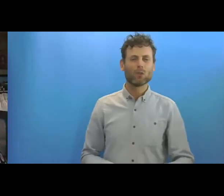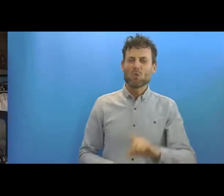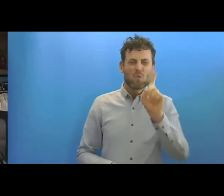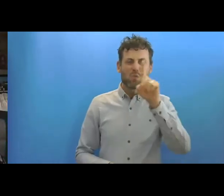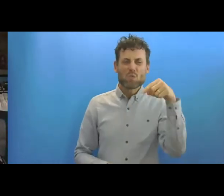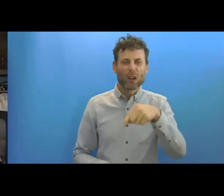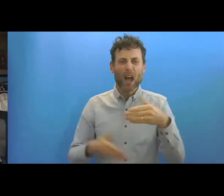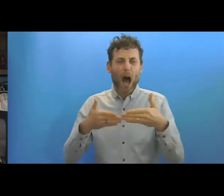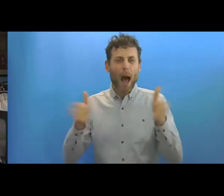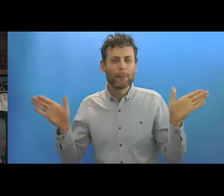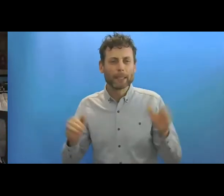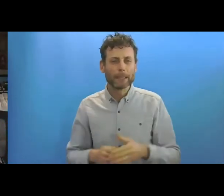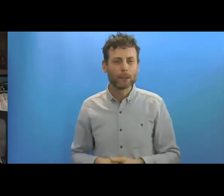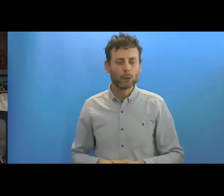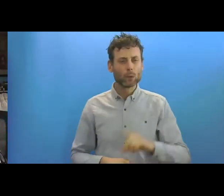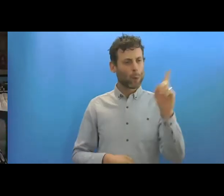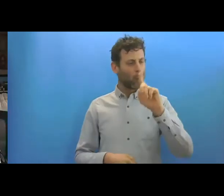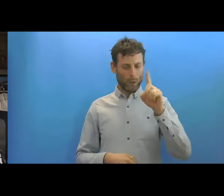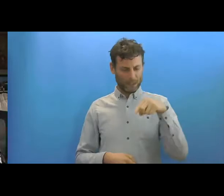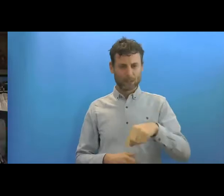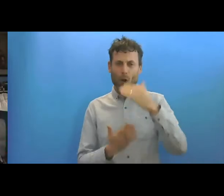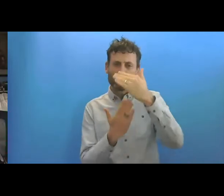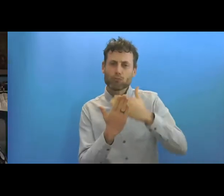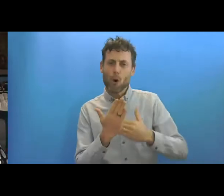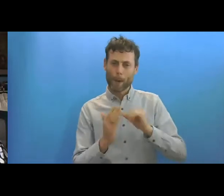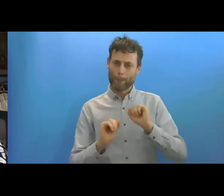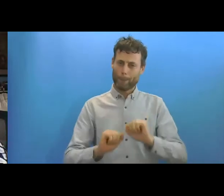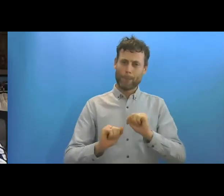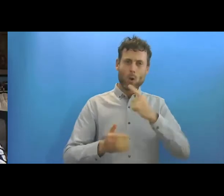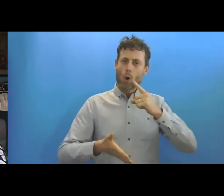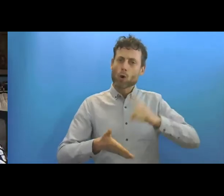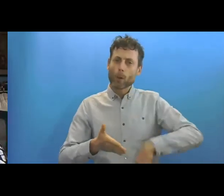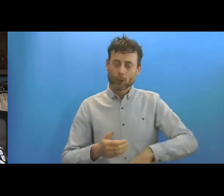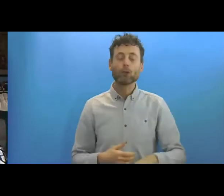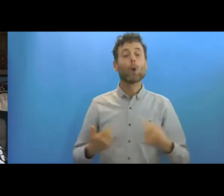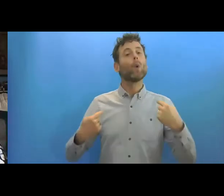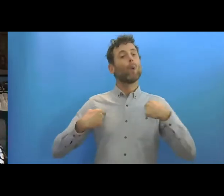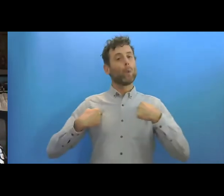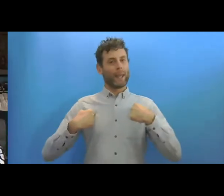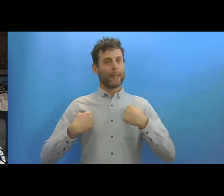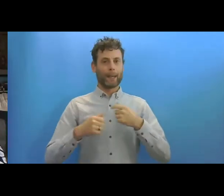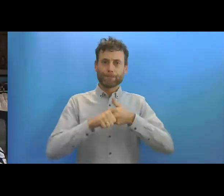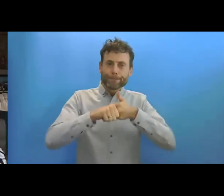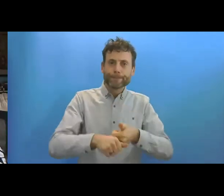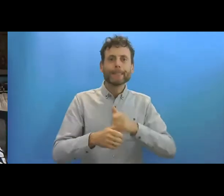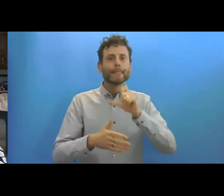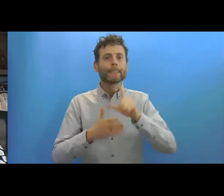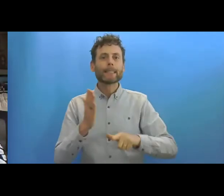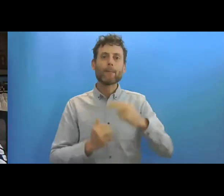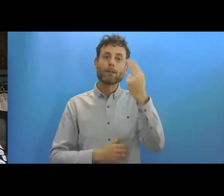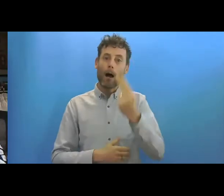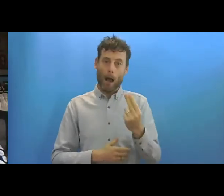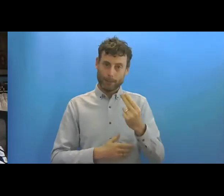Unlimited? What is the commissions program? Well, obviously we commission work by disabled artists, and we get the funding to do